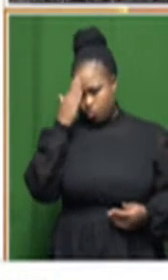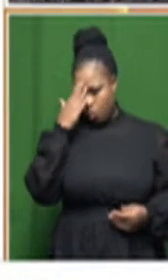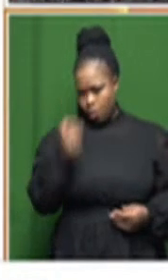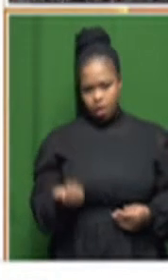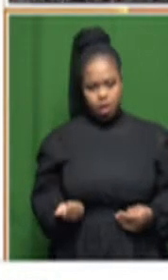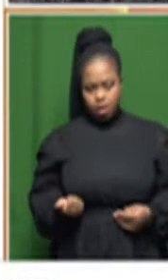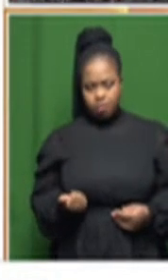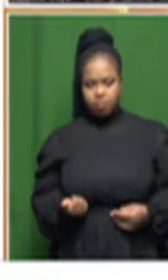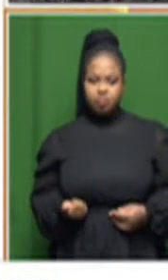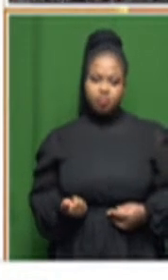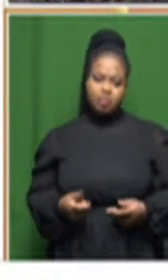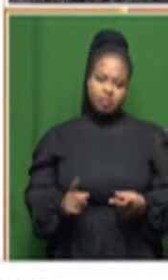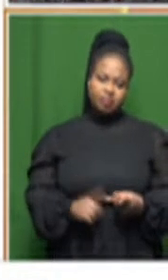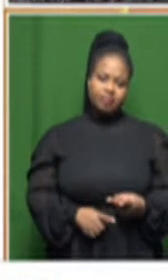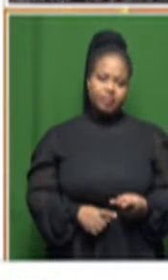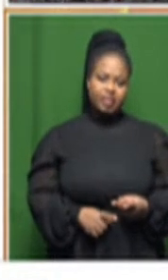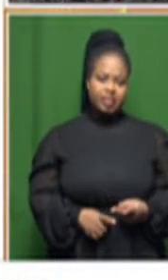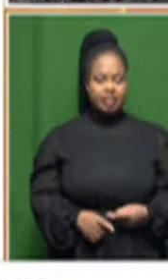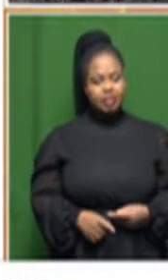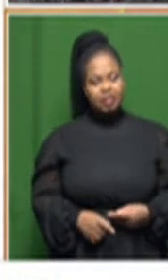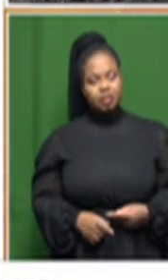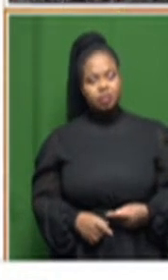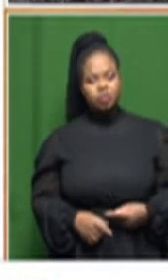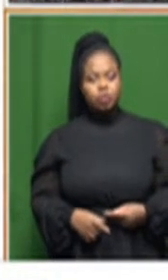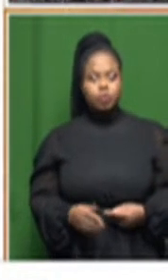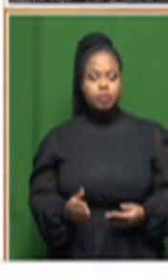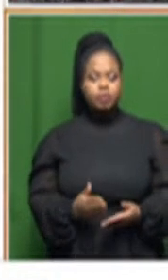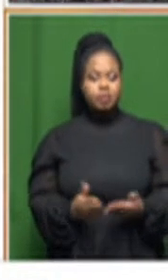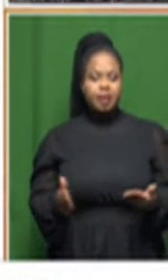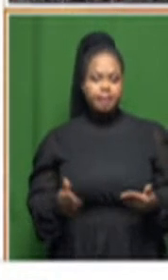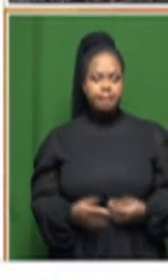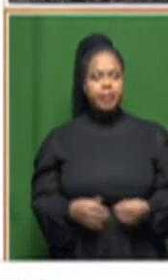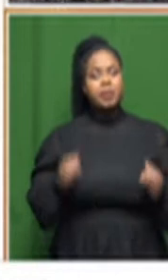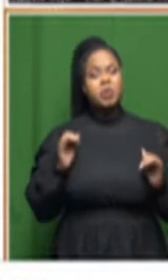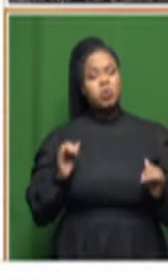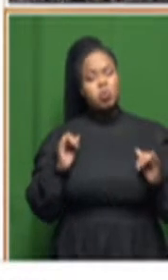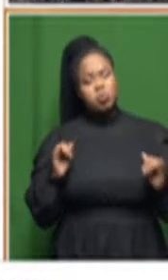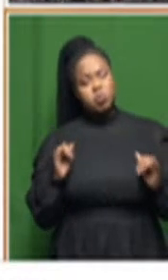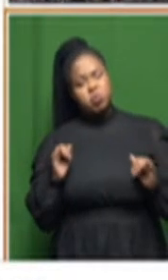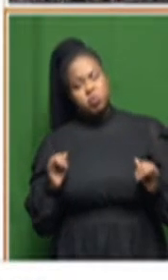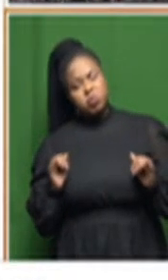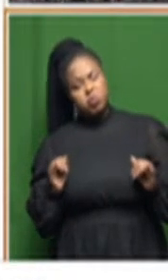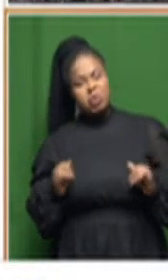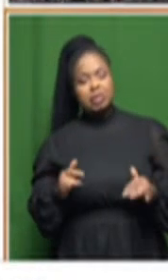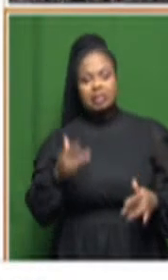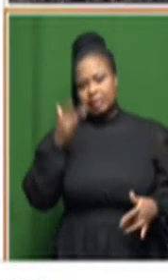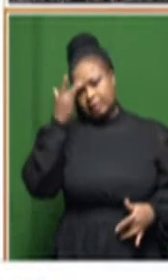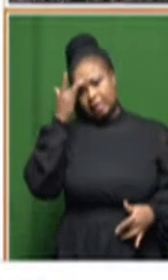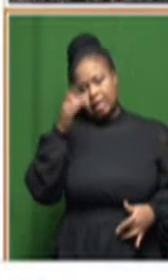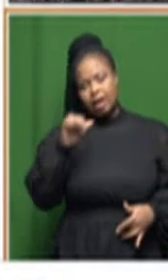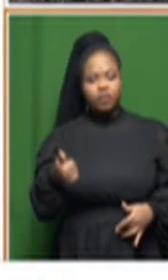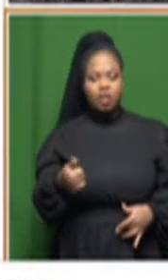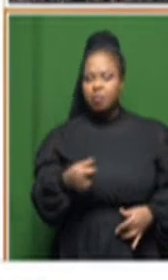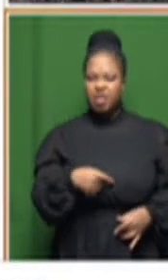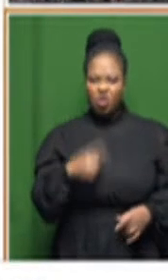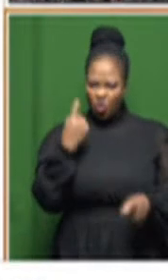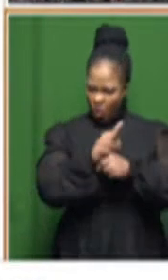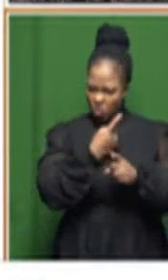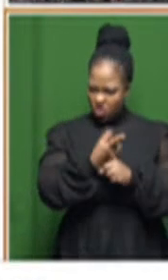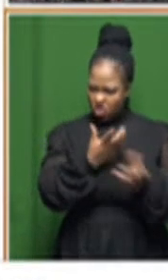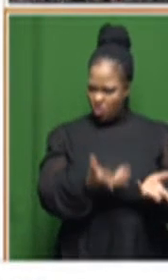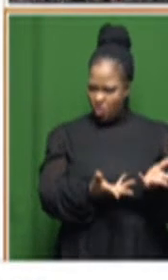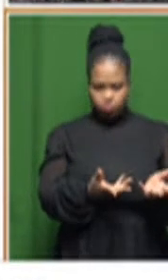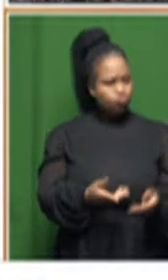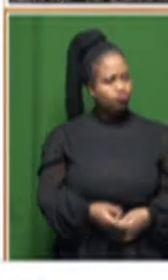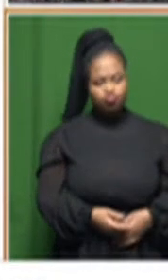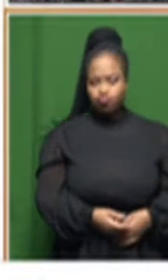the uncommon, rare, and very rare adverse events are usually more severe reactions, although not always. Now,